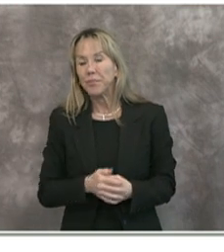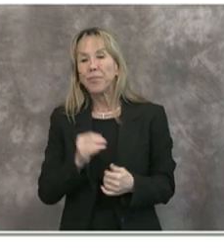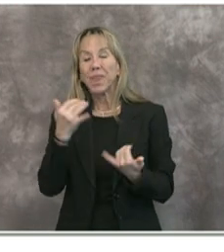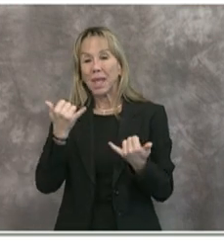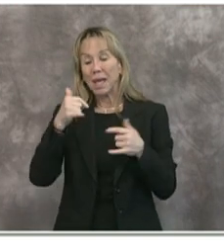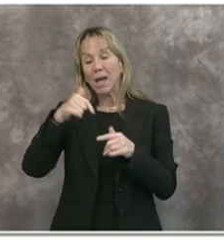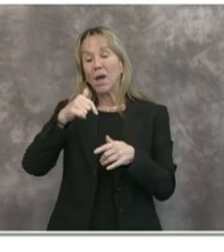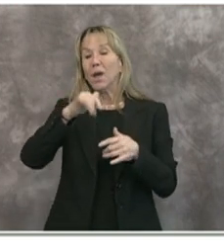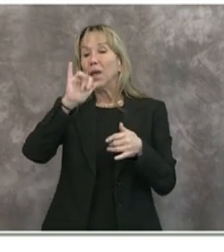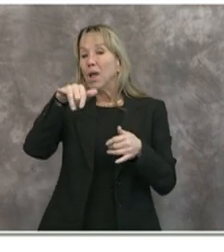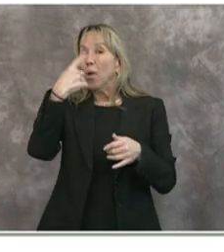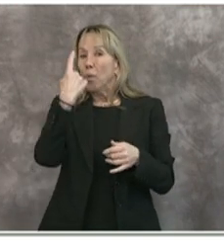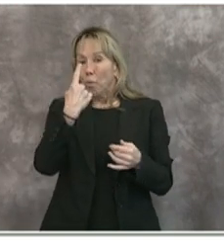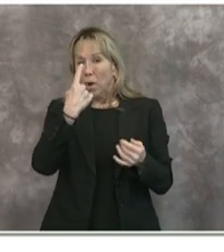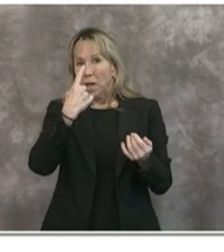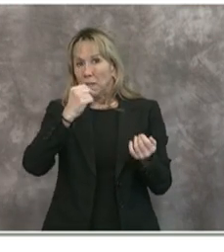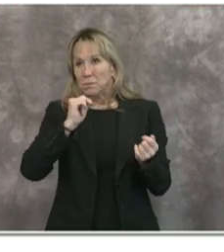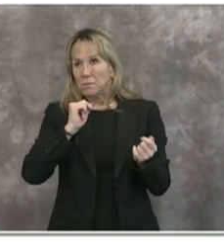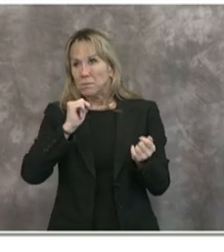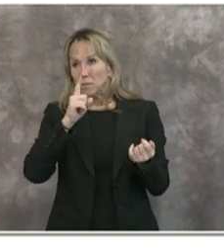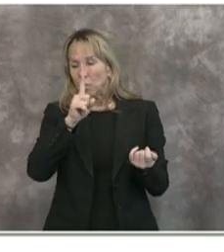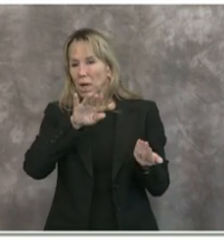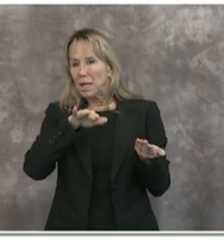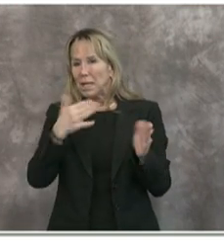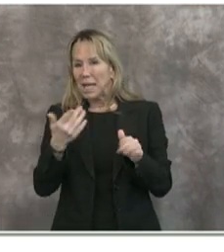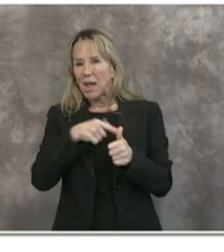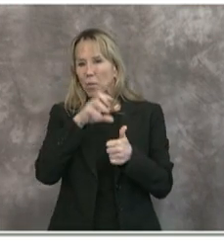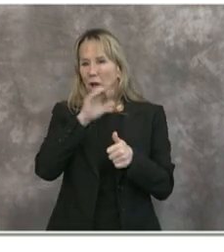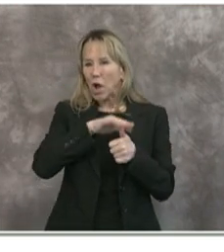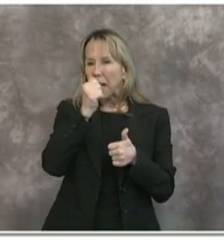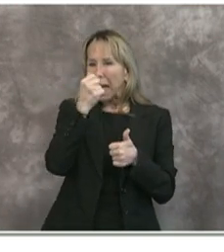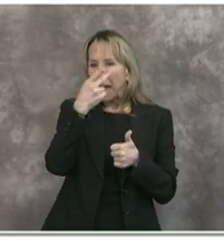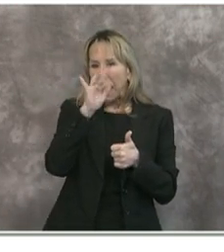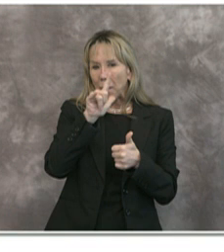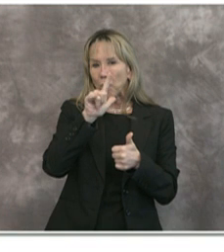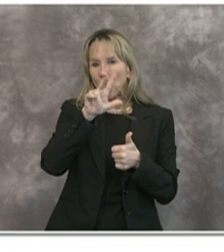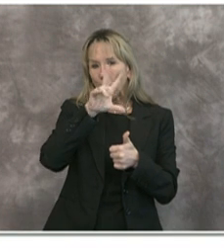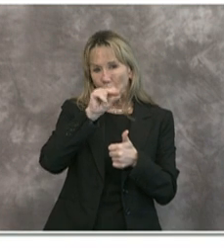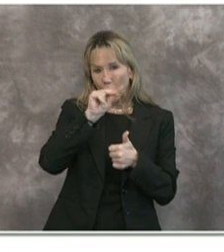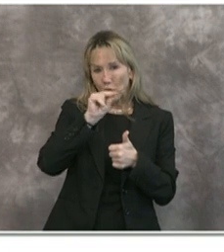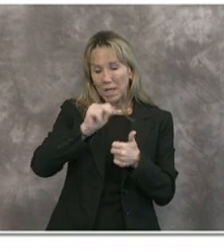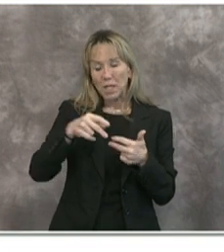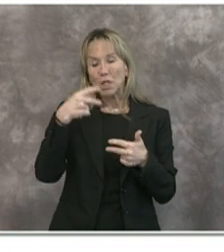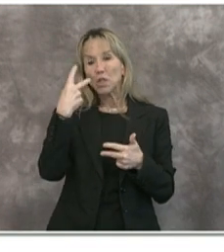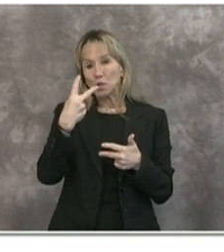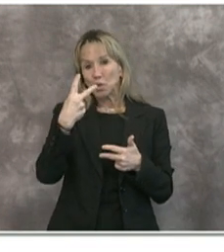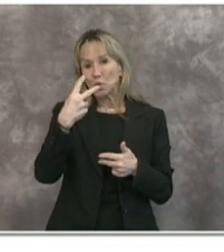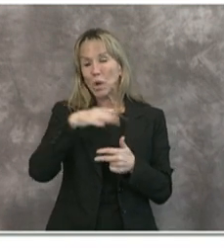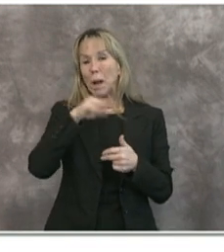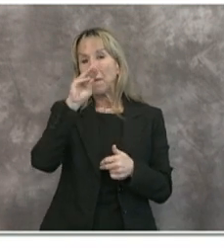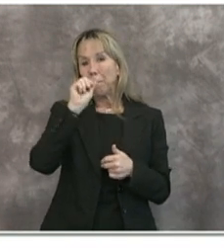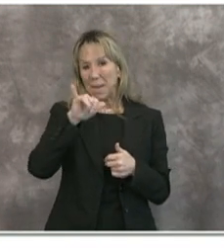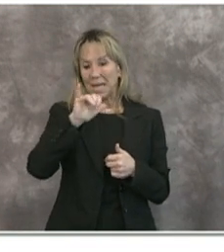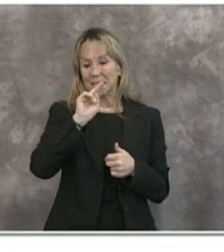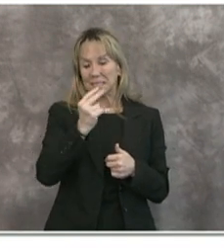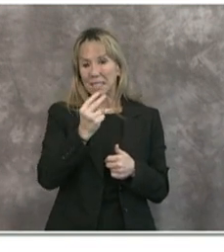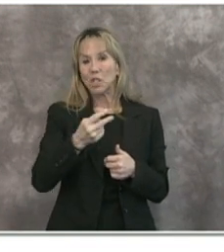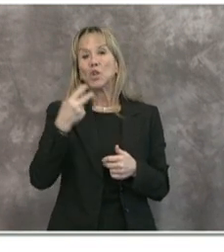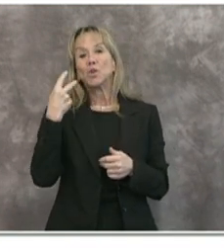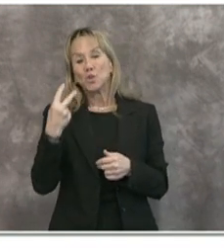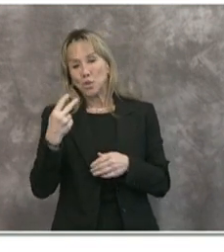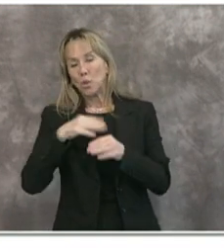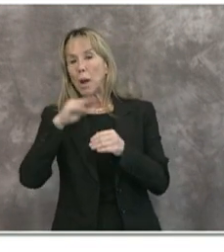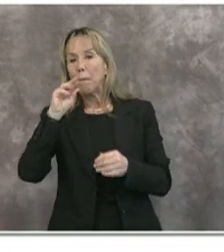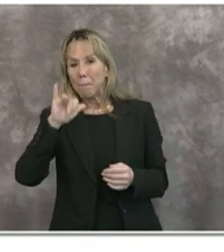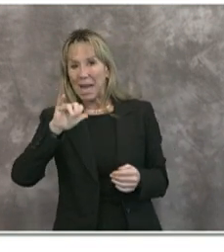included 1 on April 30th, 2 on May 2nd, and 3 on May 3rd. All of the